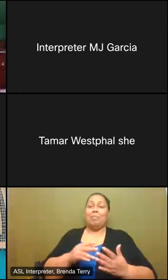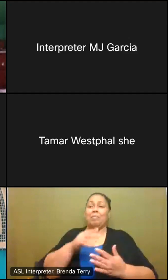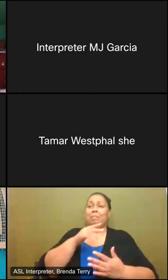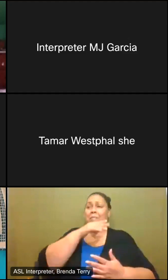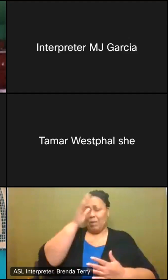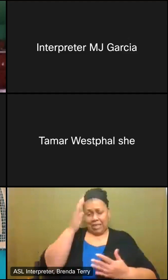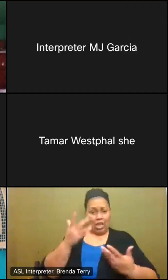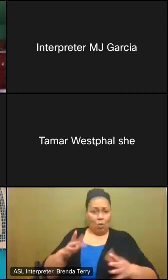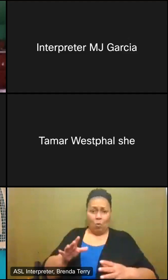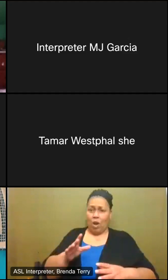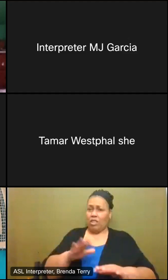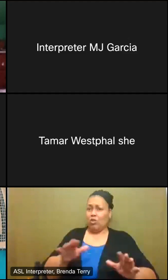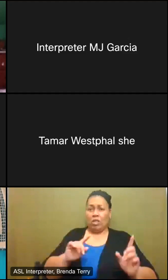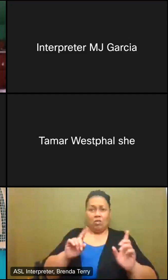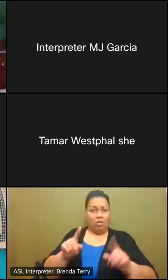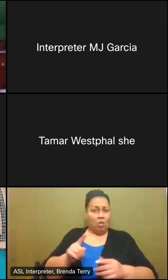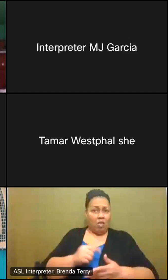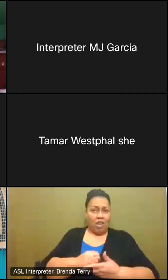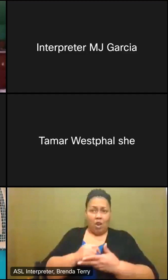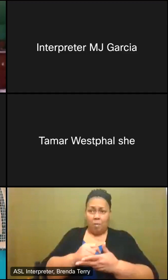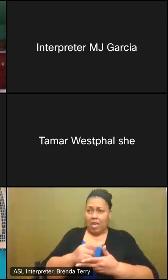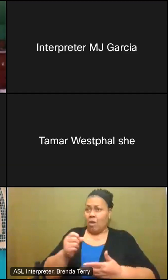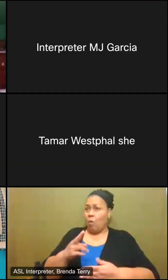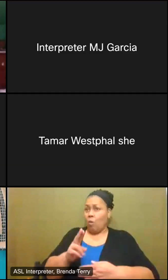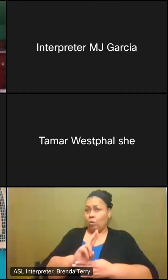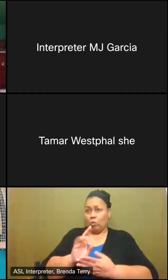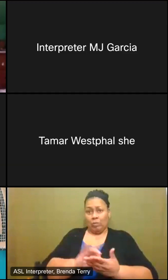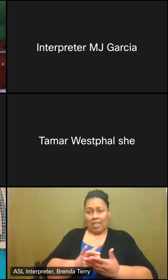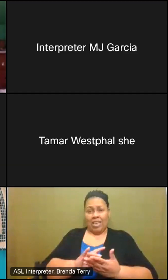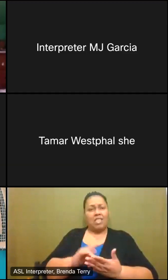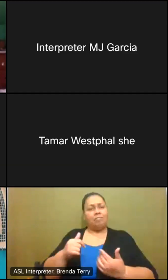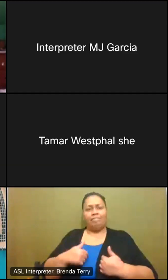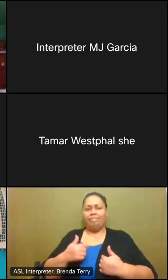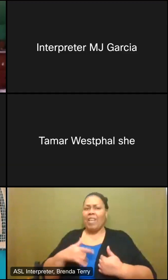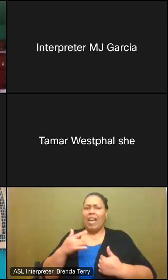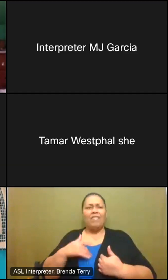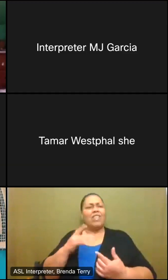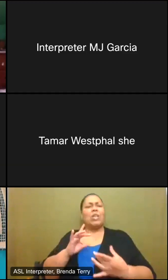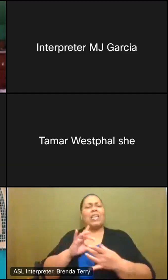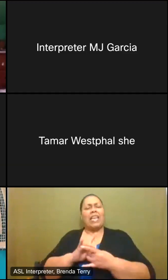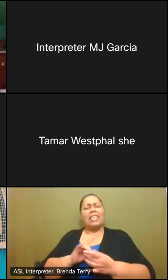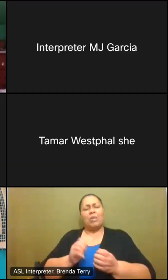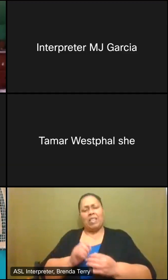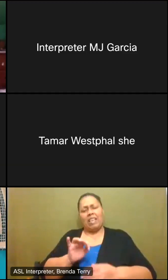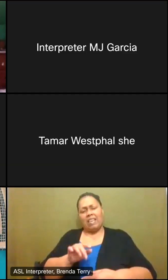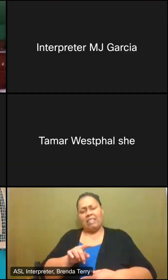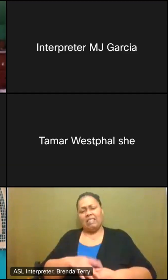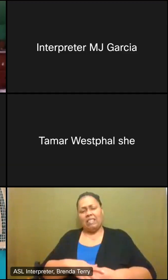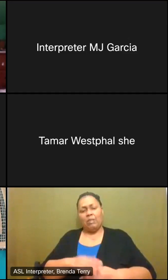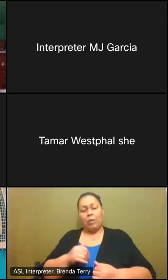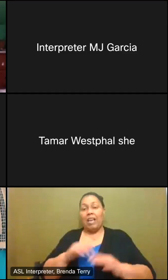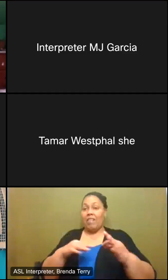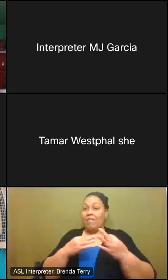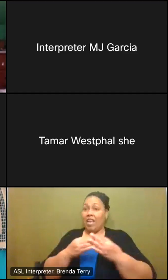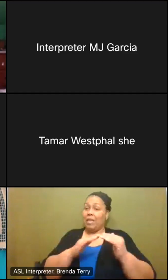to go to therapy, take medications, and I connected to that. So we had family peer advocates that worked at the